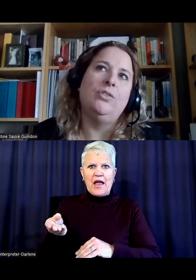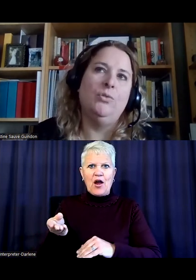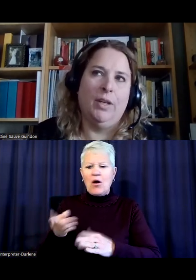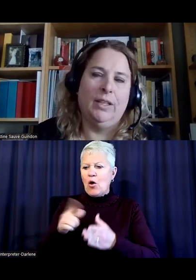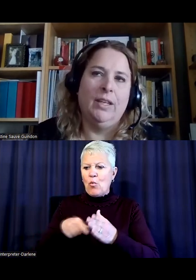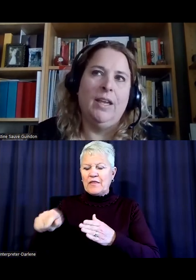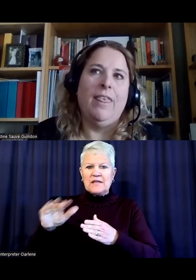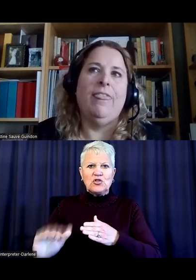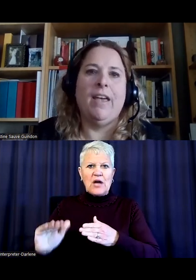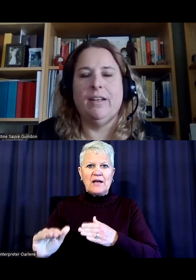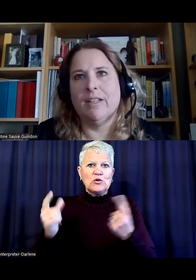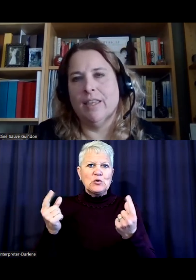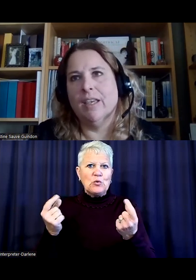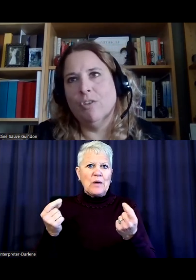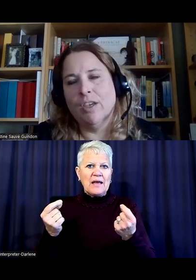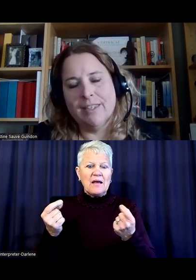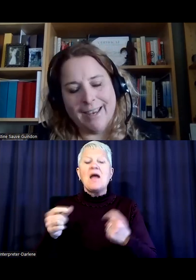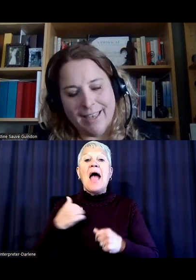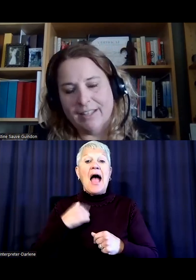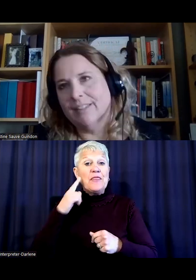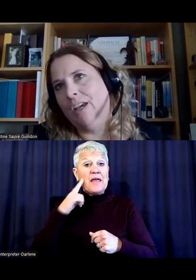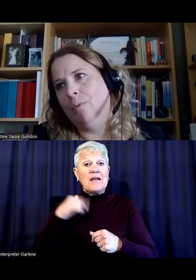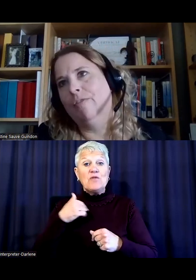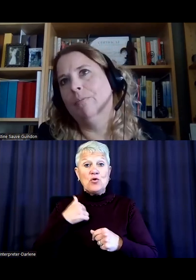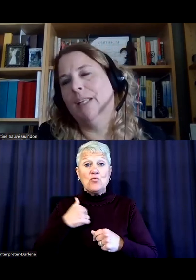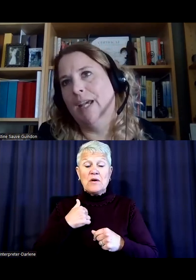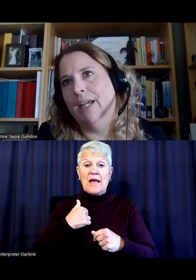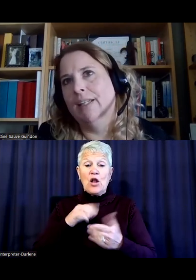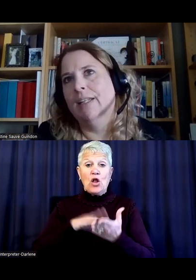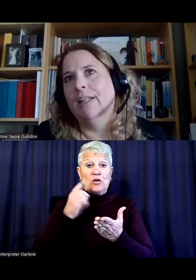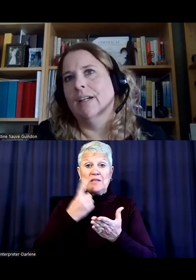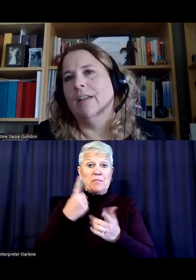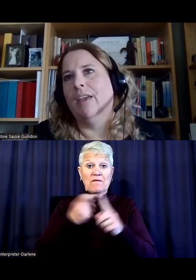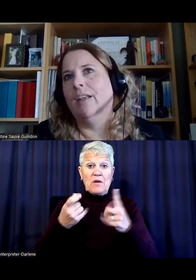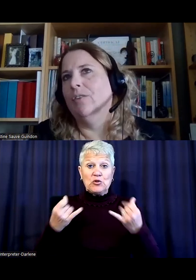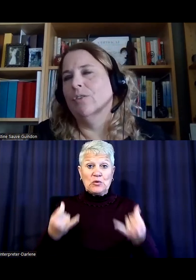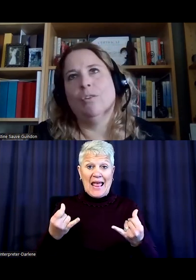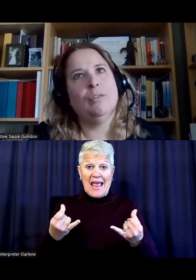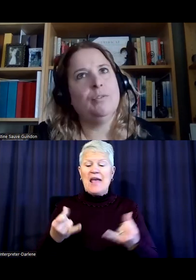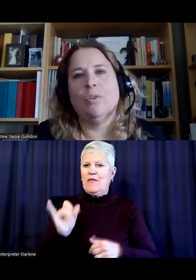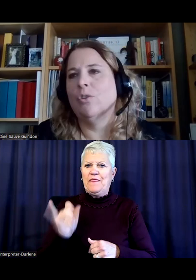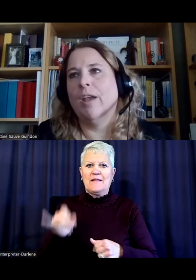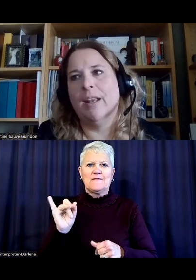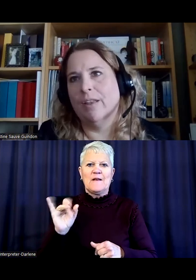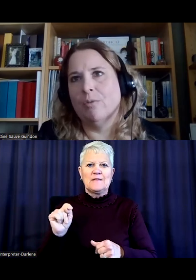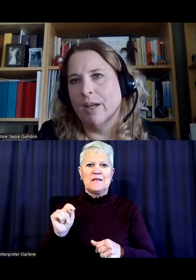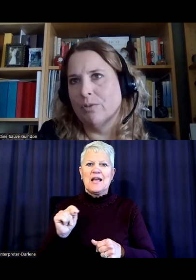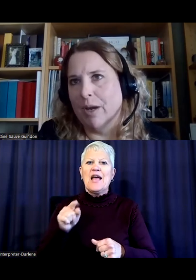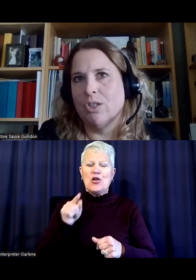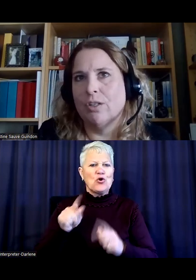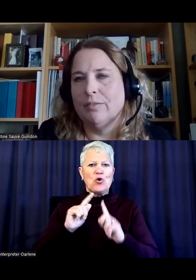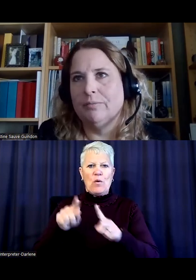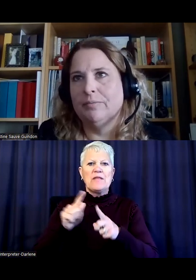child is doing. That is, I think if you can take that takeaway from today, then you're heading in the